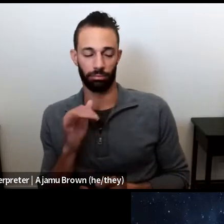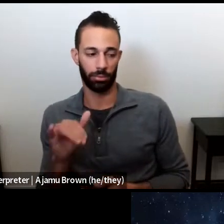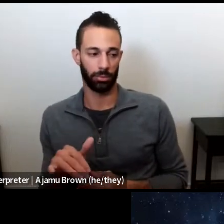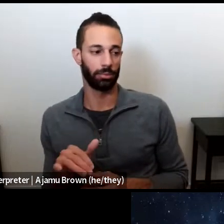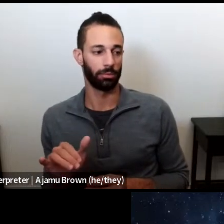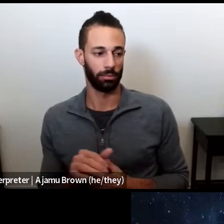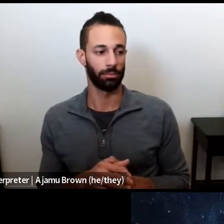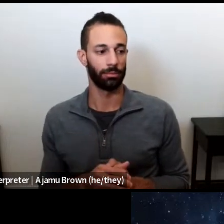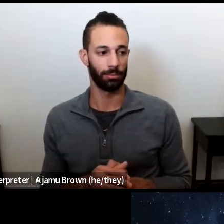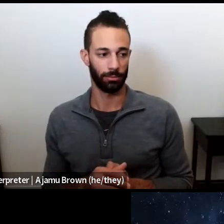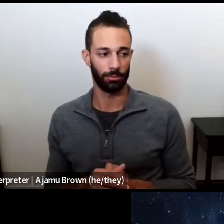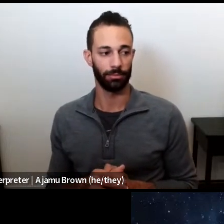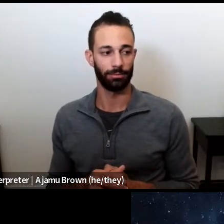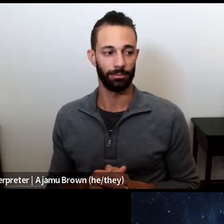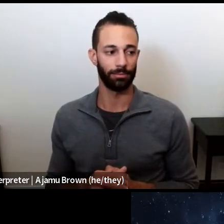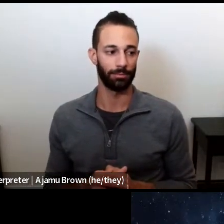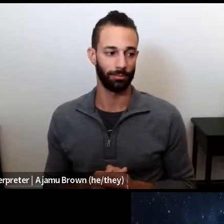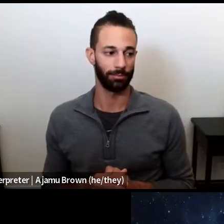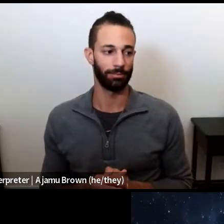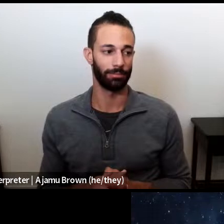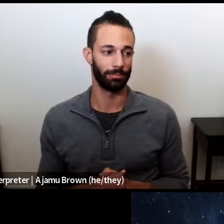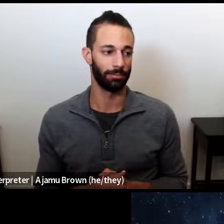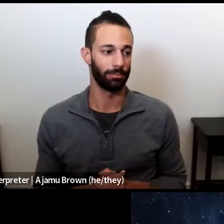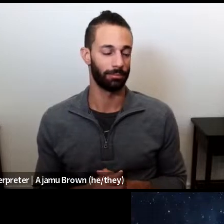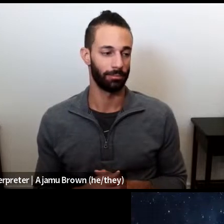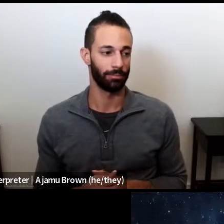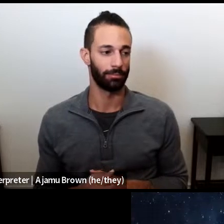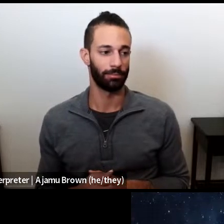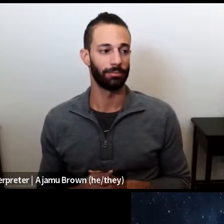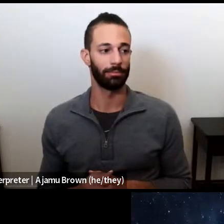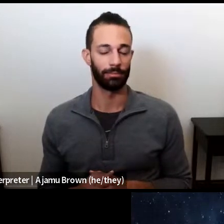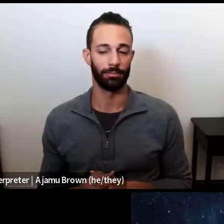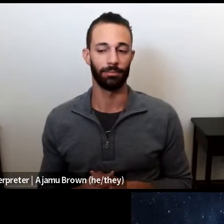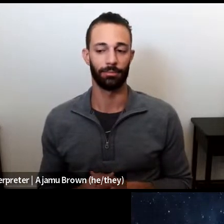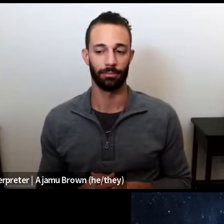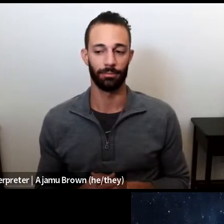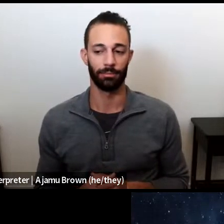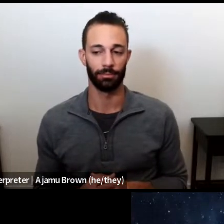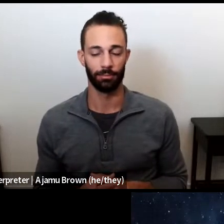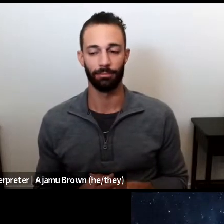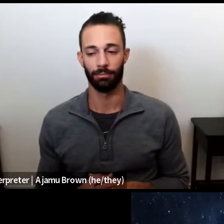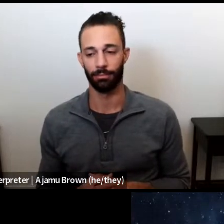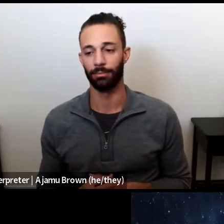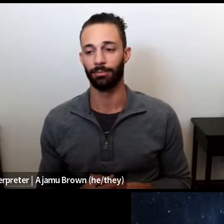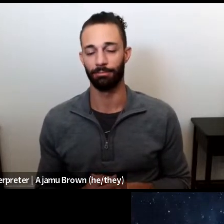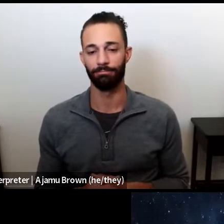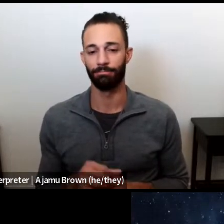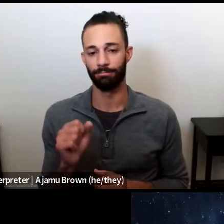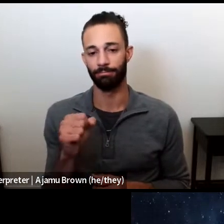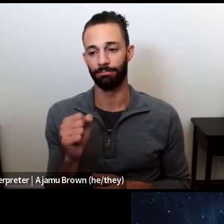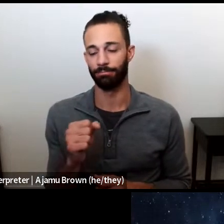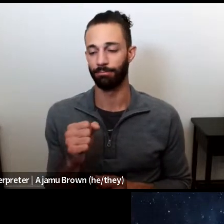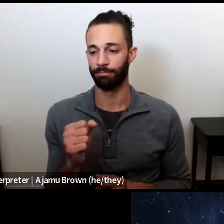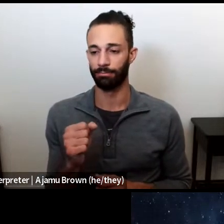Yeah, totally. Totally. Yeah, you can use this for the Cancerians in your life, you know.